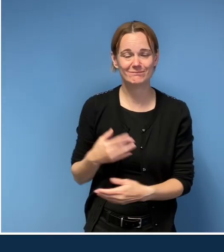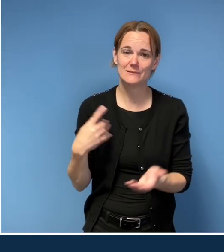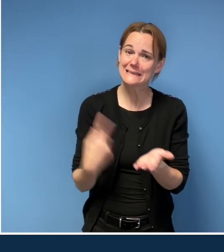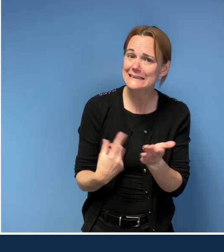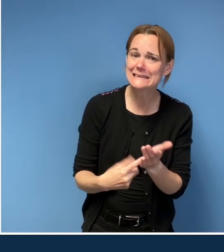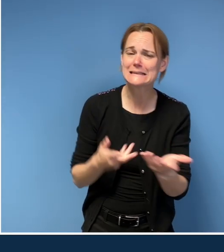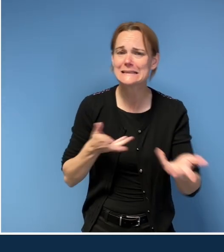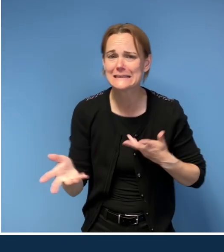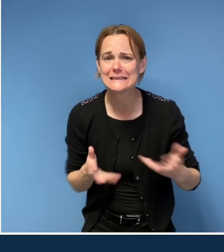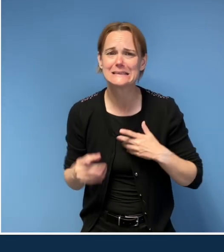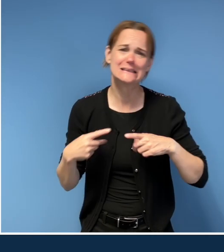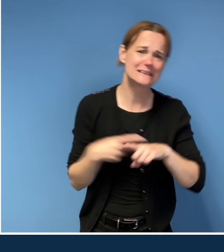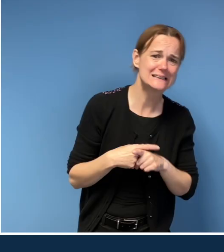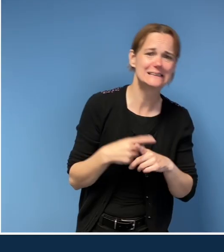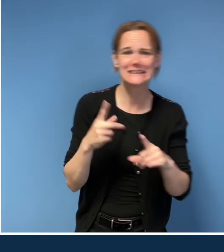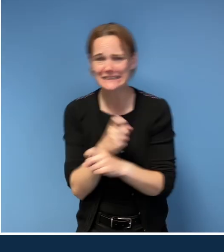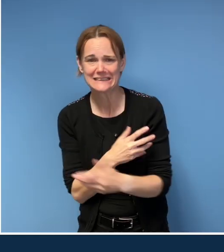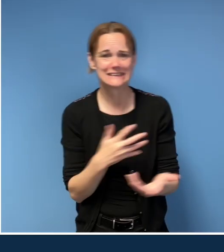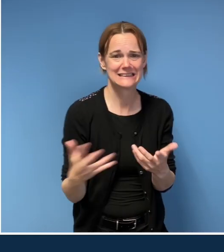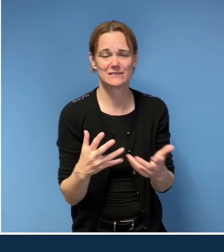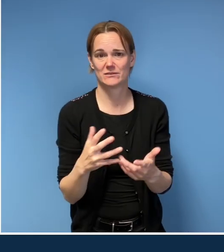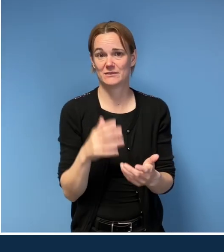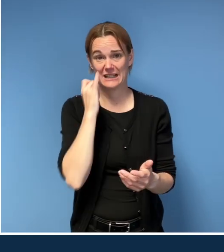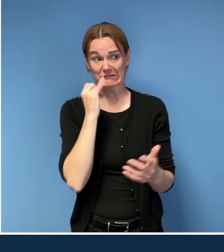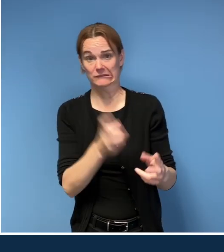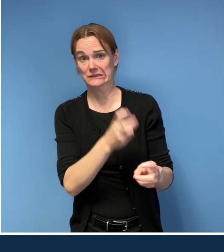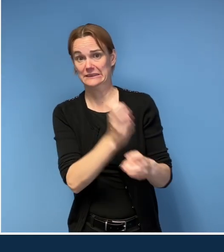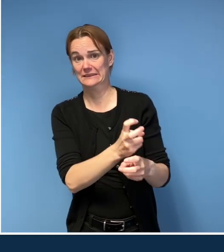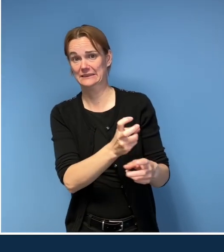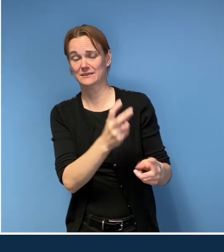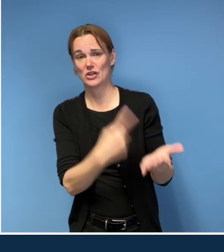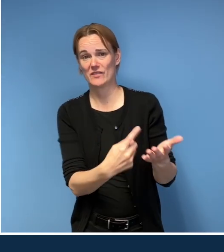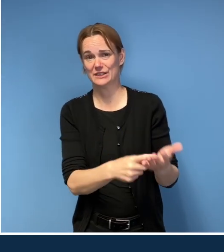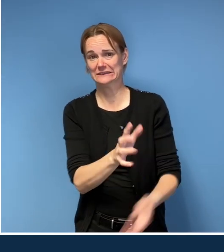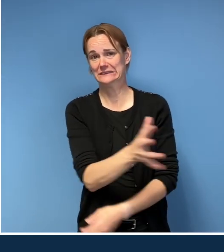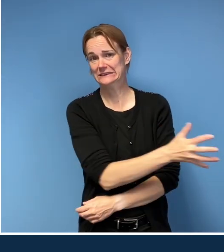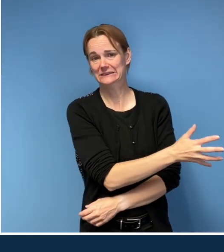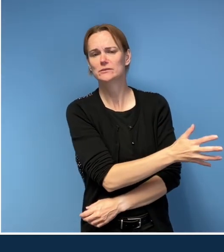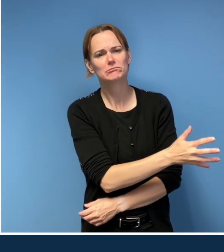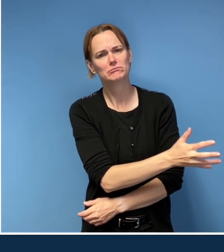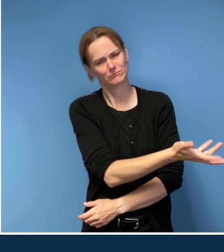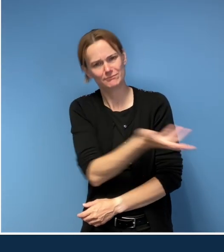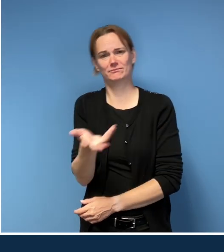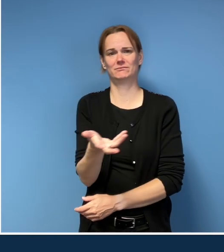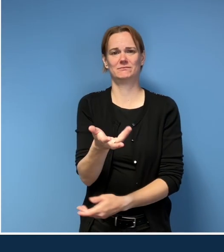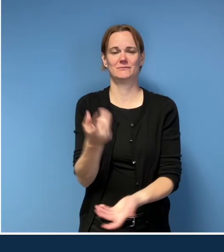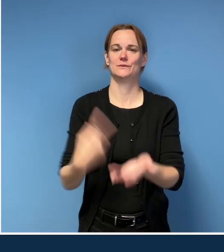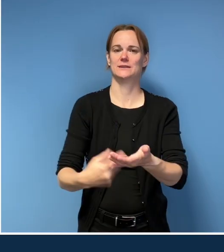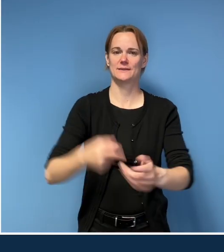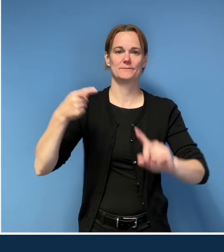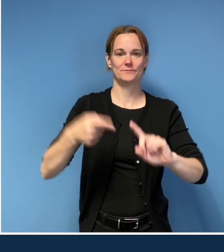here at NSCC and not shy away from the tough stuff. So now, with that framing, there is no